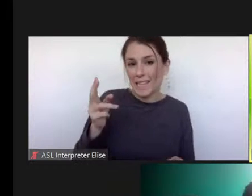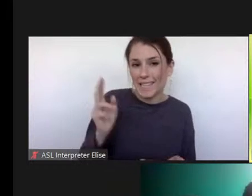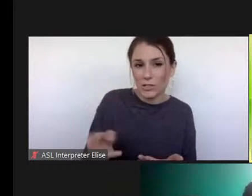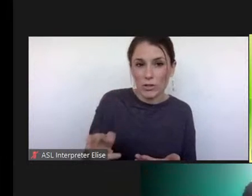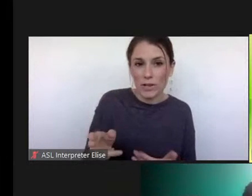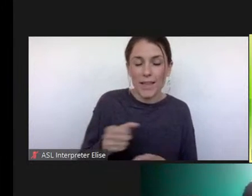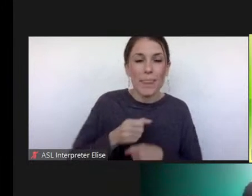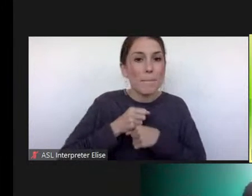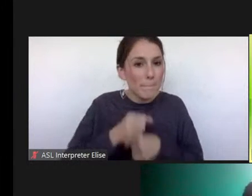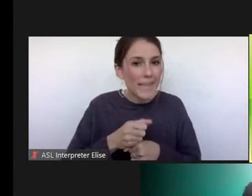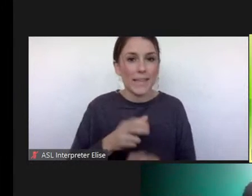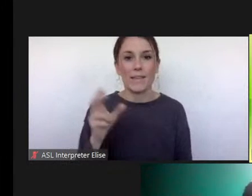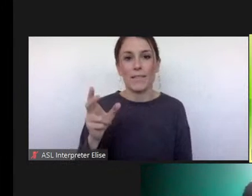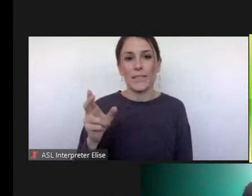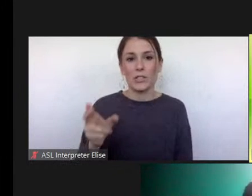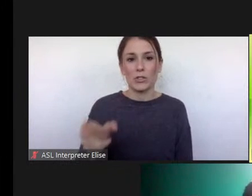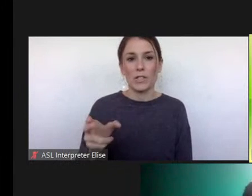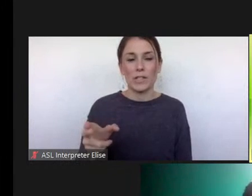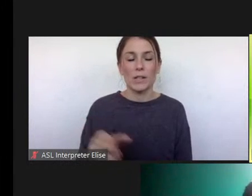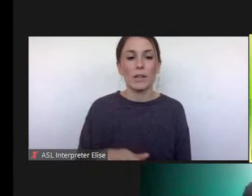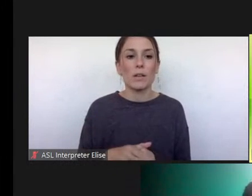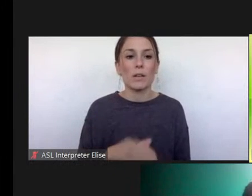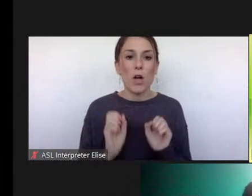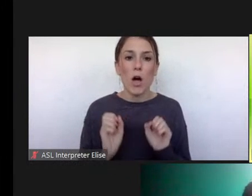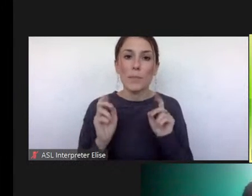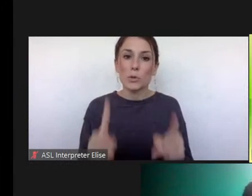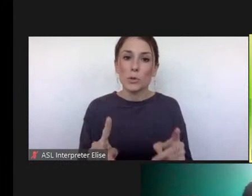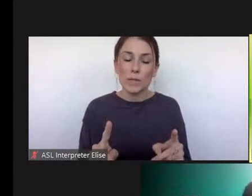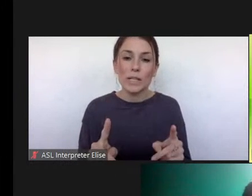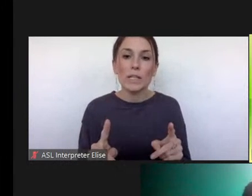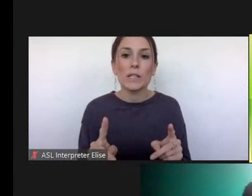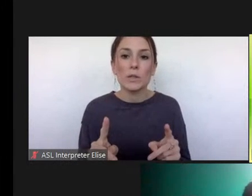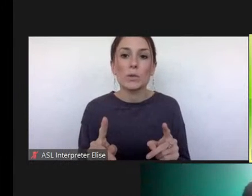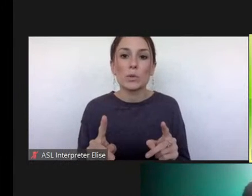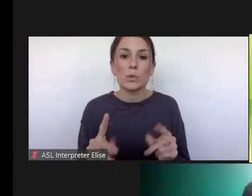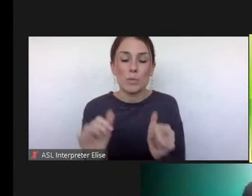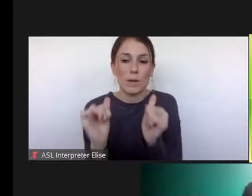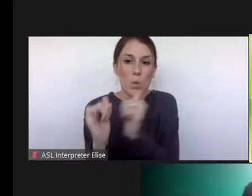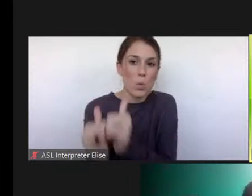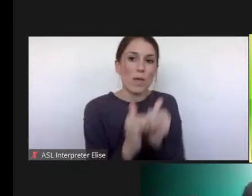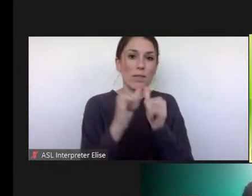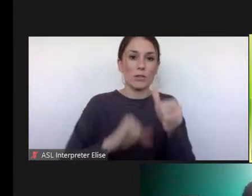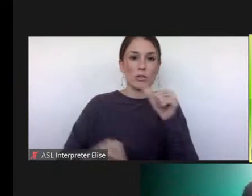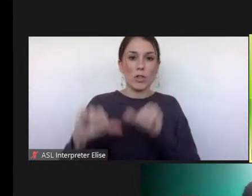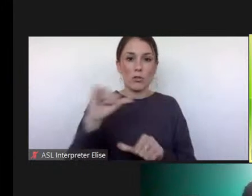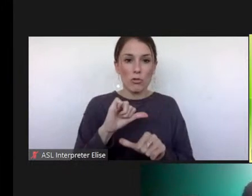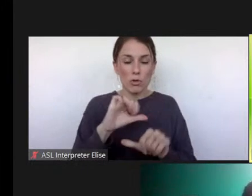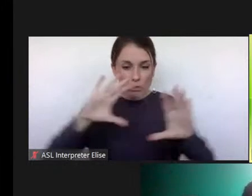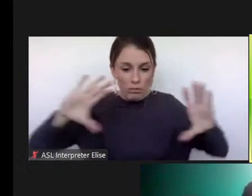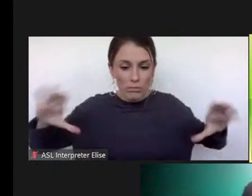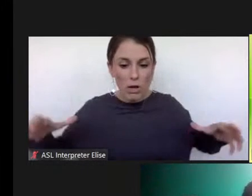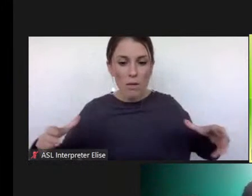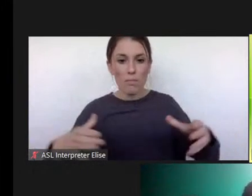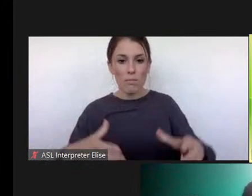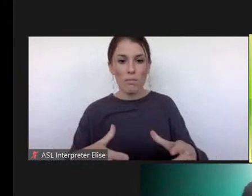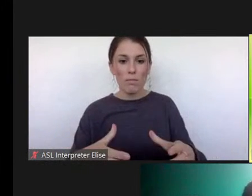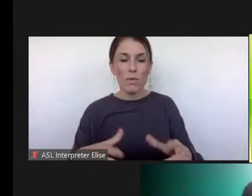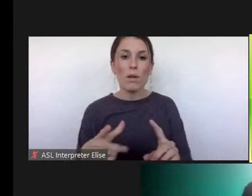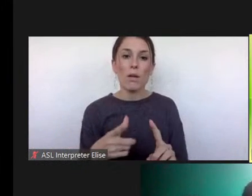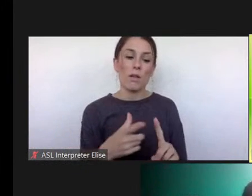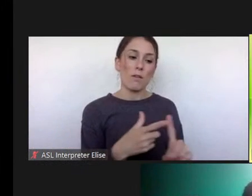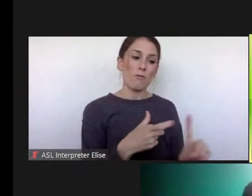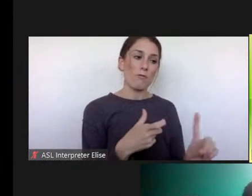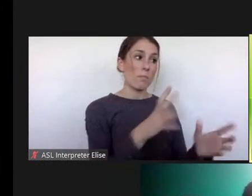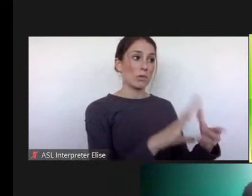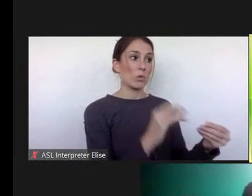of histories. The opportunity to be with one another, brought together by the storyteller and their